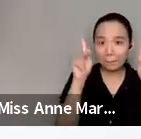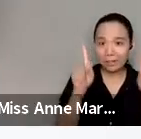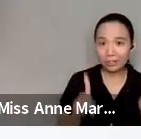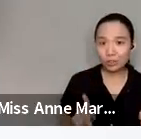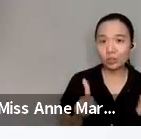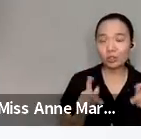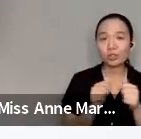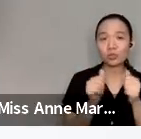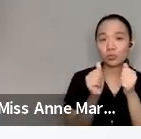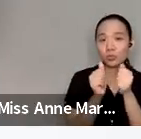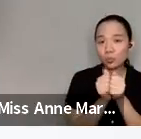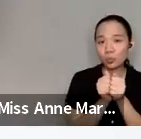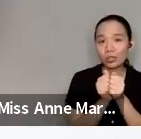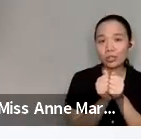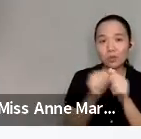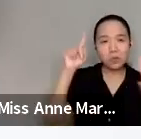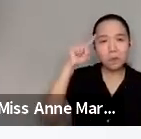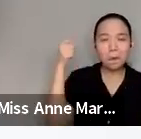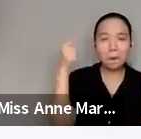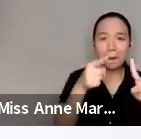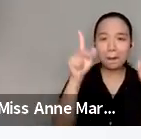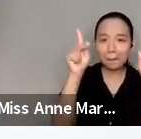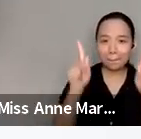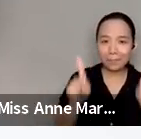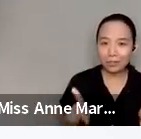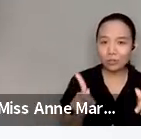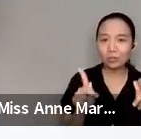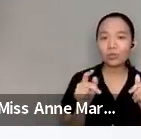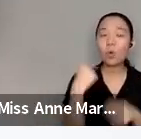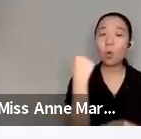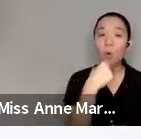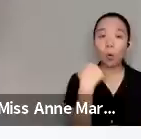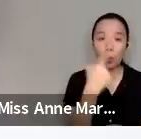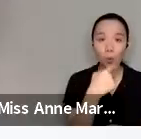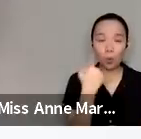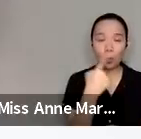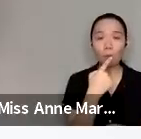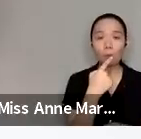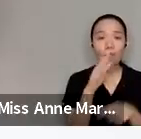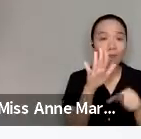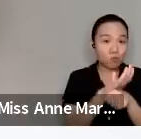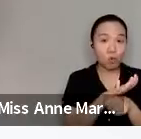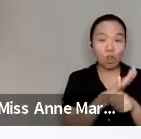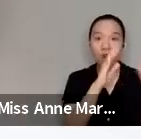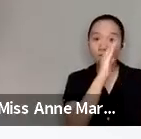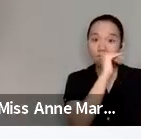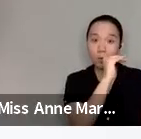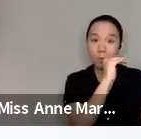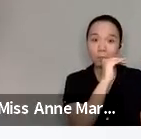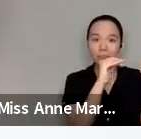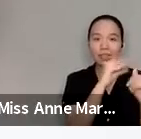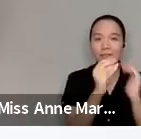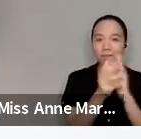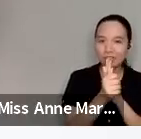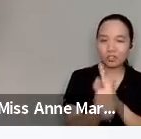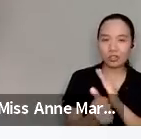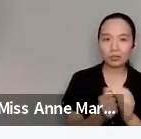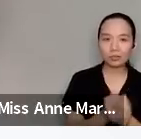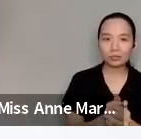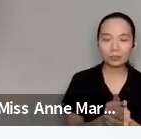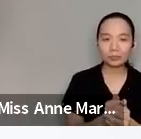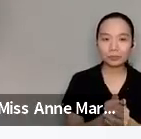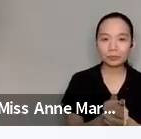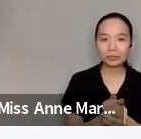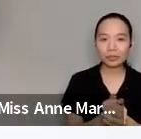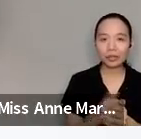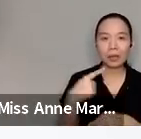persons with goals, and persons full of hope and potentials. We break